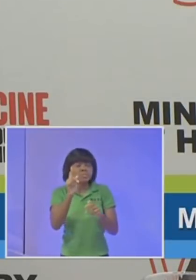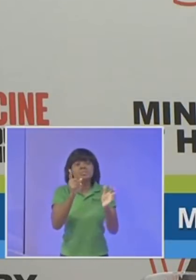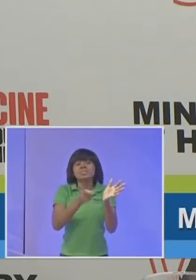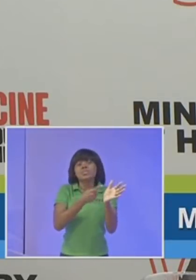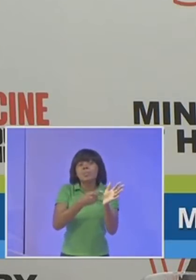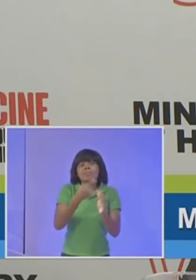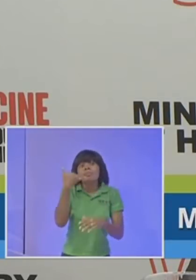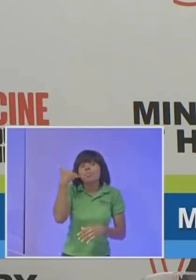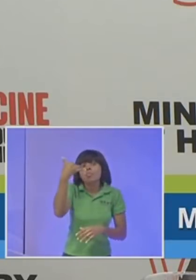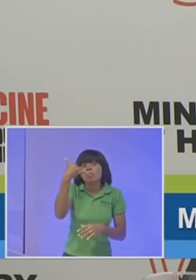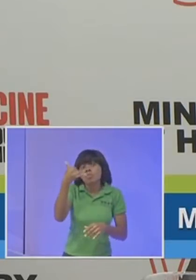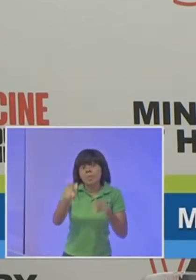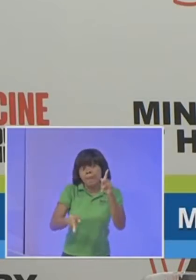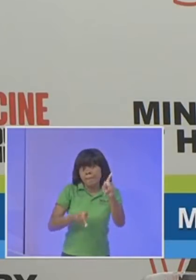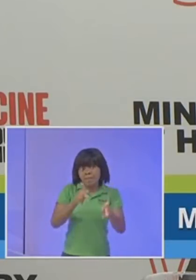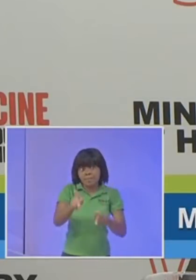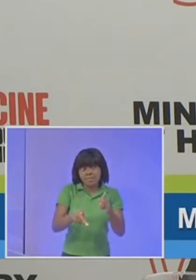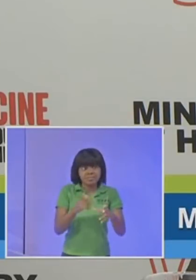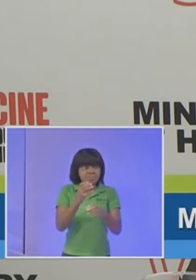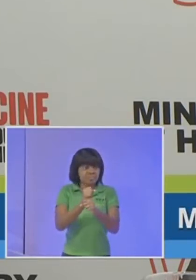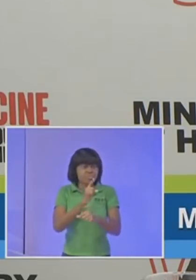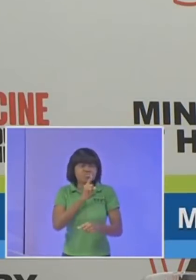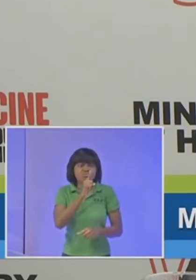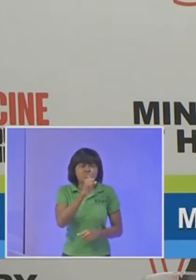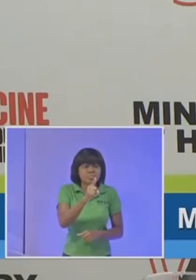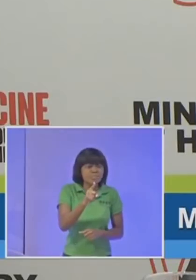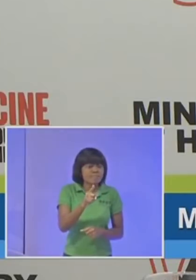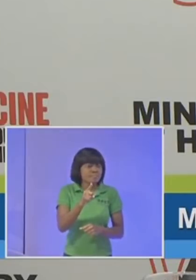that part of the exercise is finished, we should be